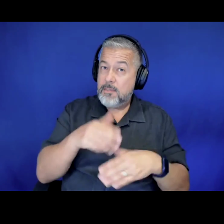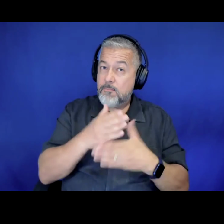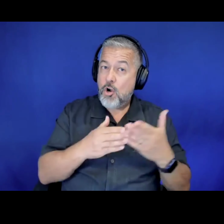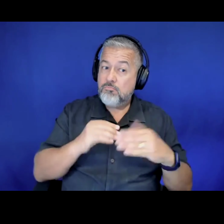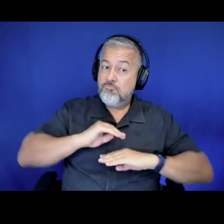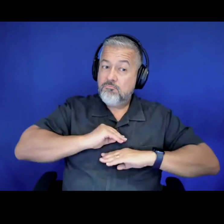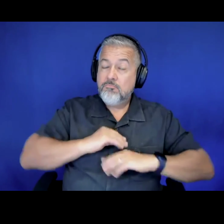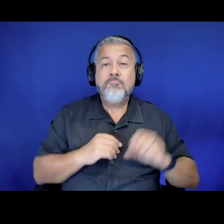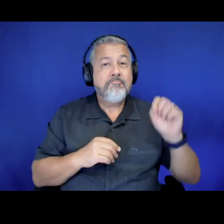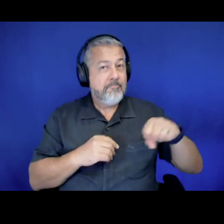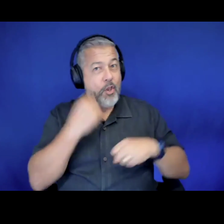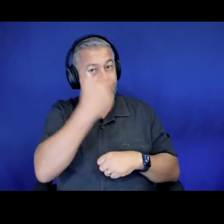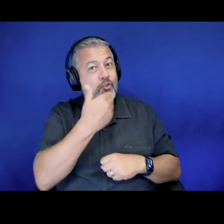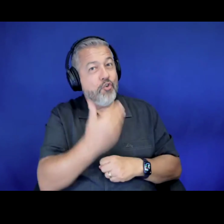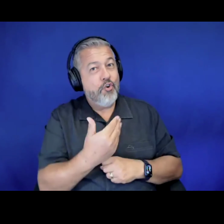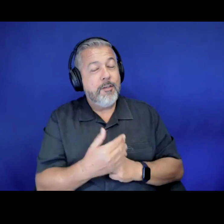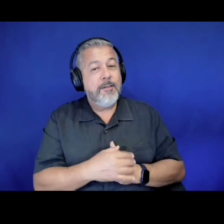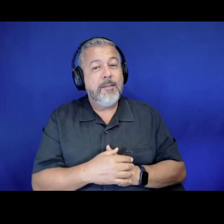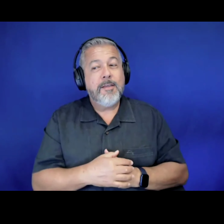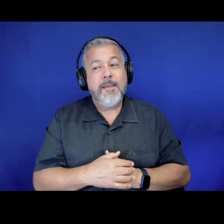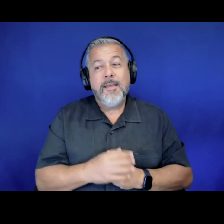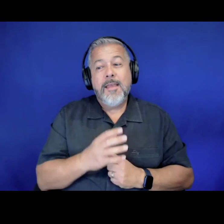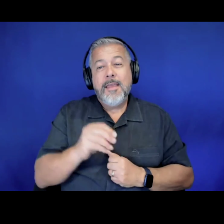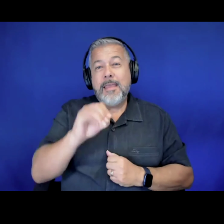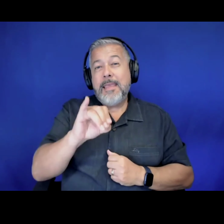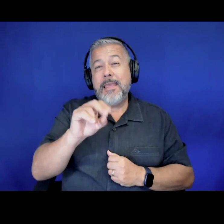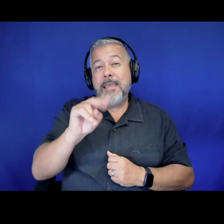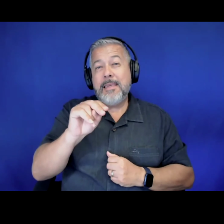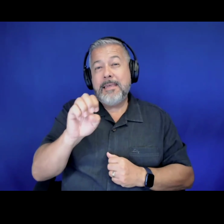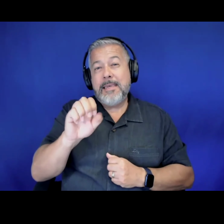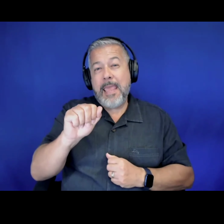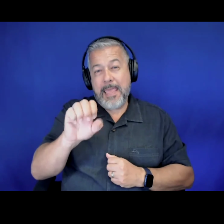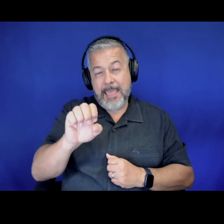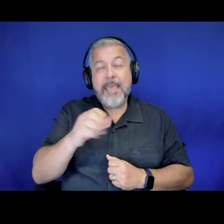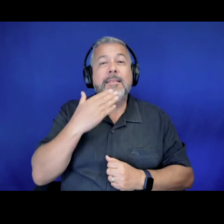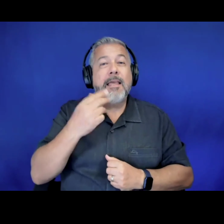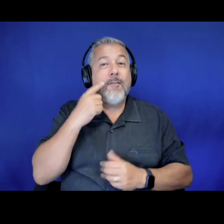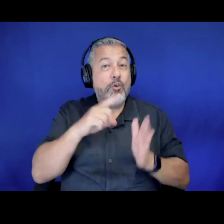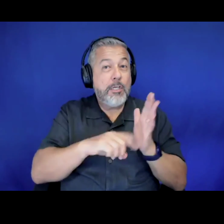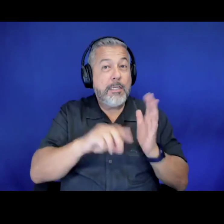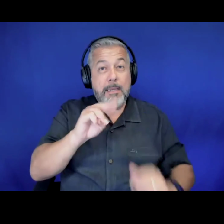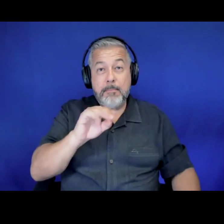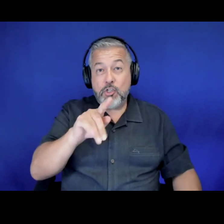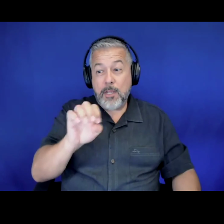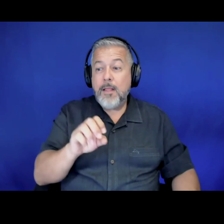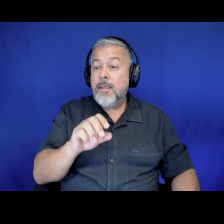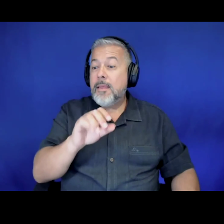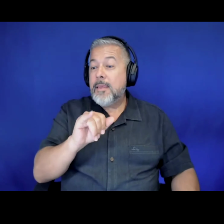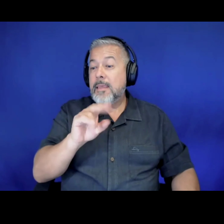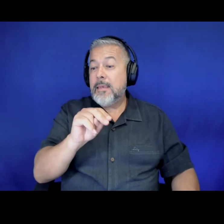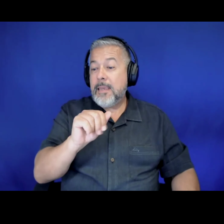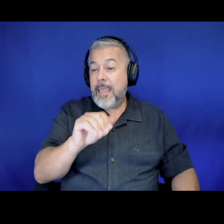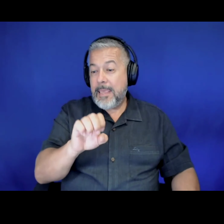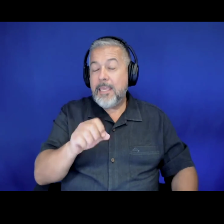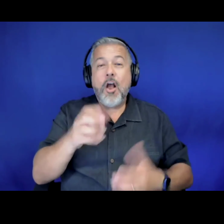Yeah, it looks good. It looks like Anae, thank you for checking, Michelle. It looks like Anae already dropped my last